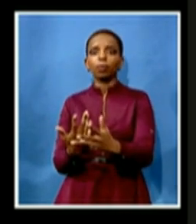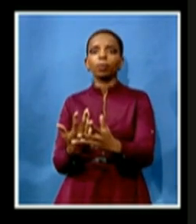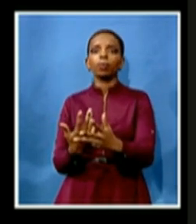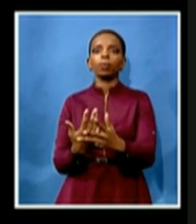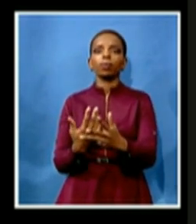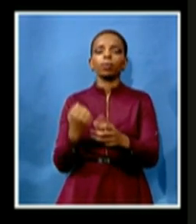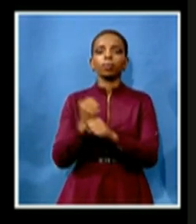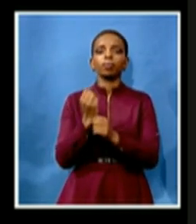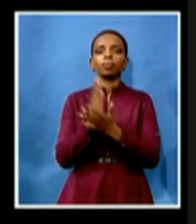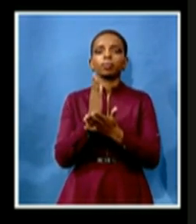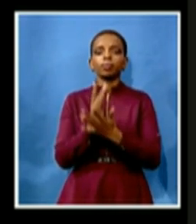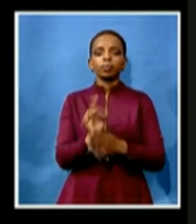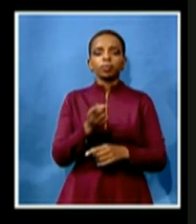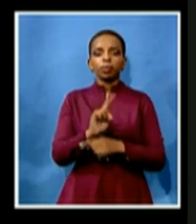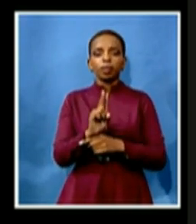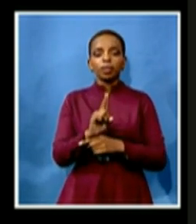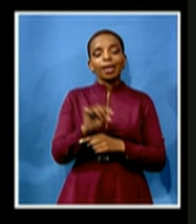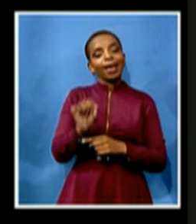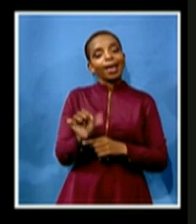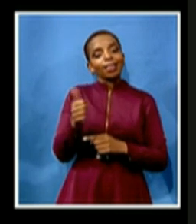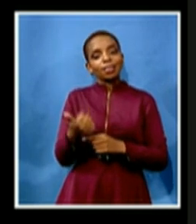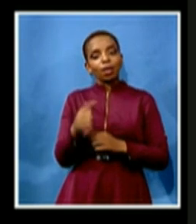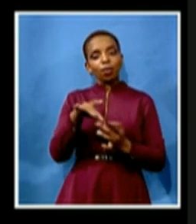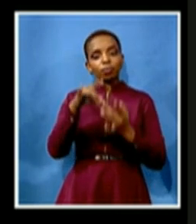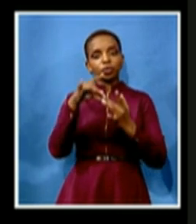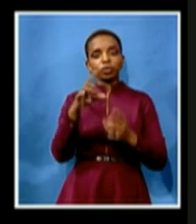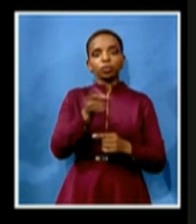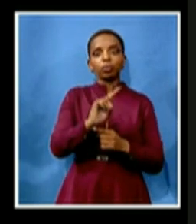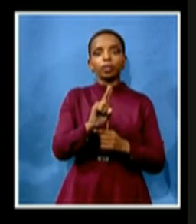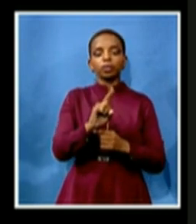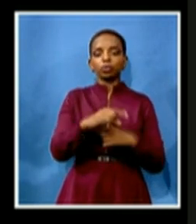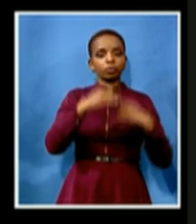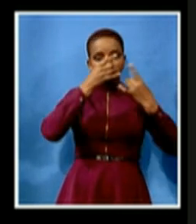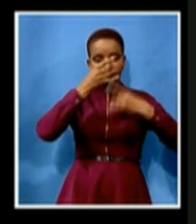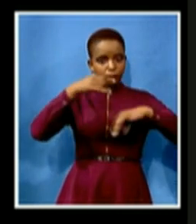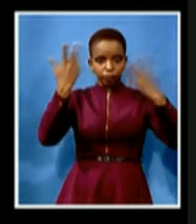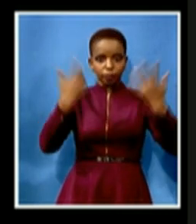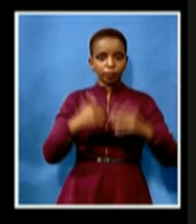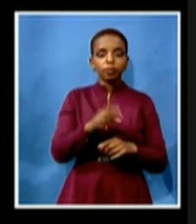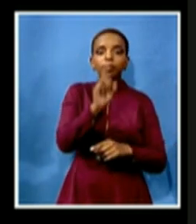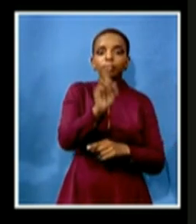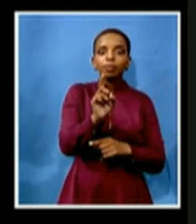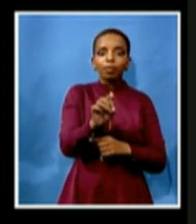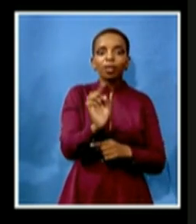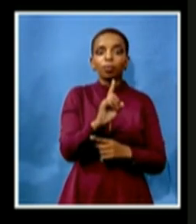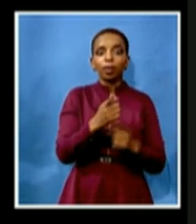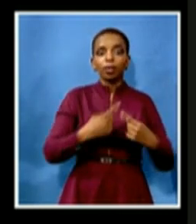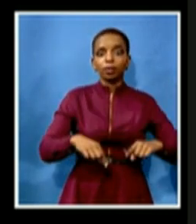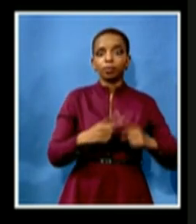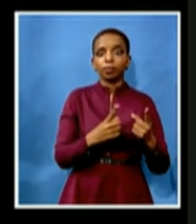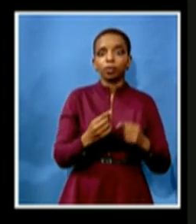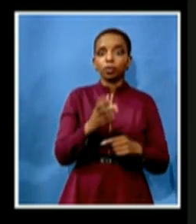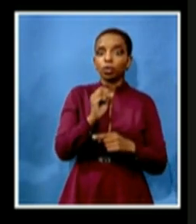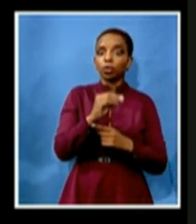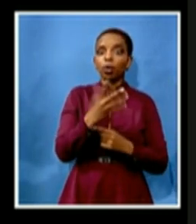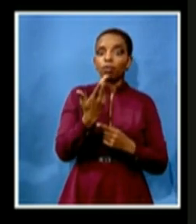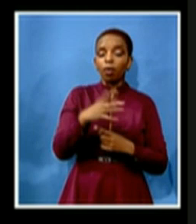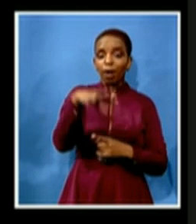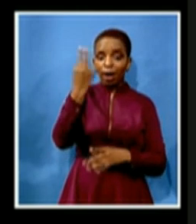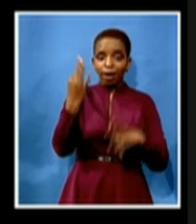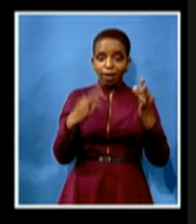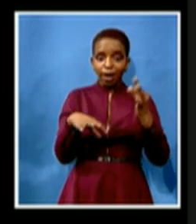So, and that's a contingency. So in terms of my analysis, I only have that as a contingency, not my